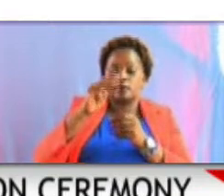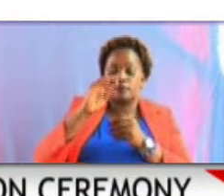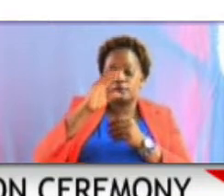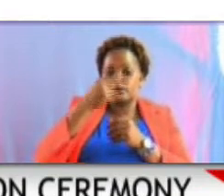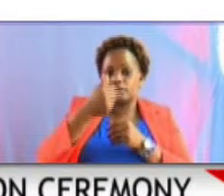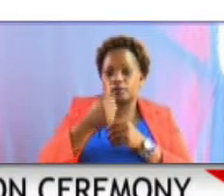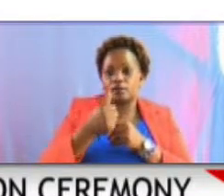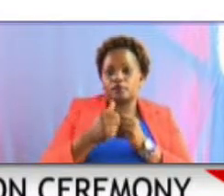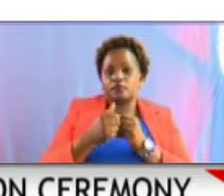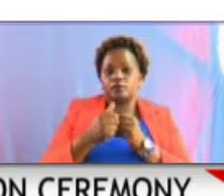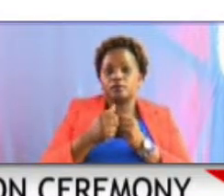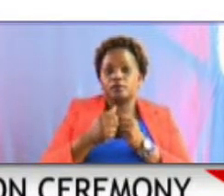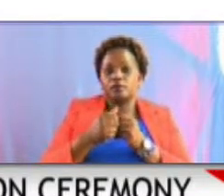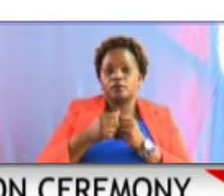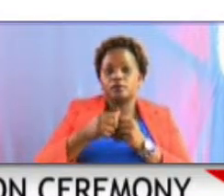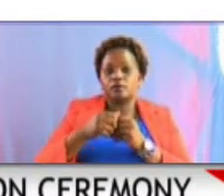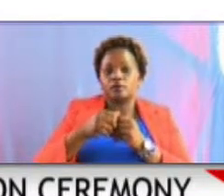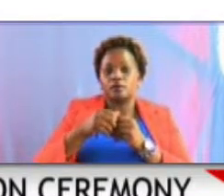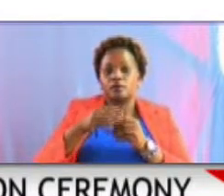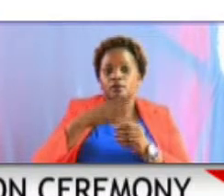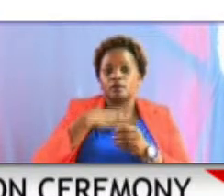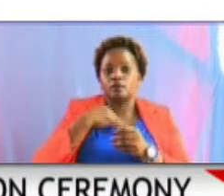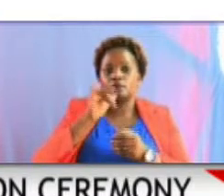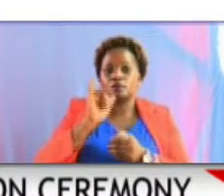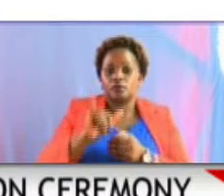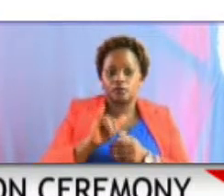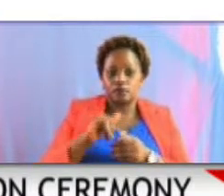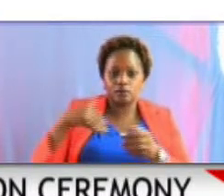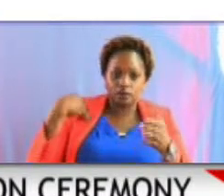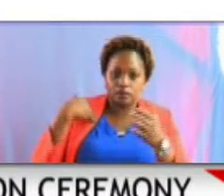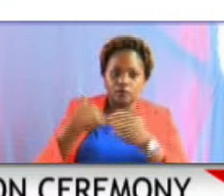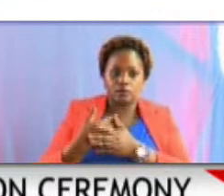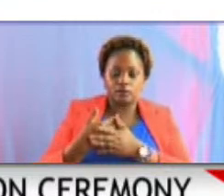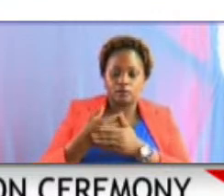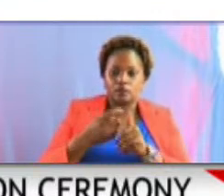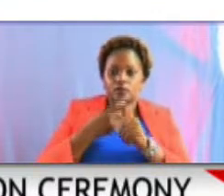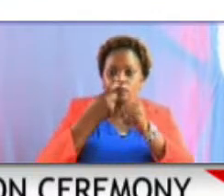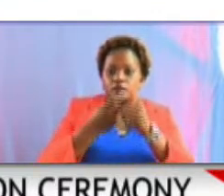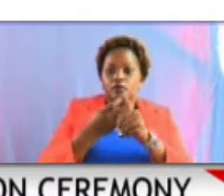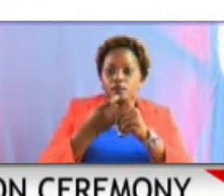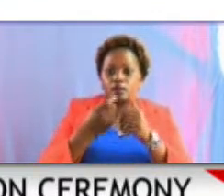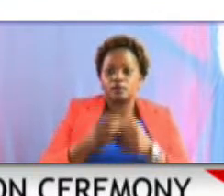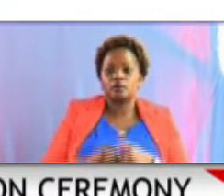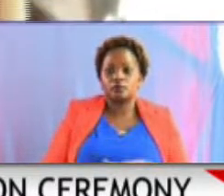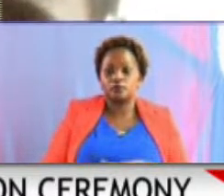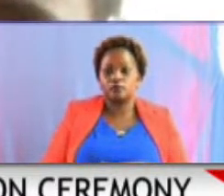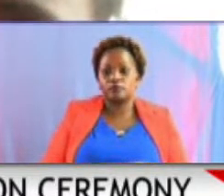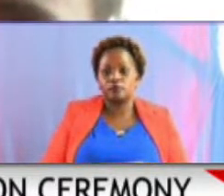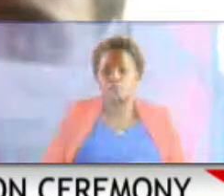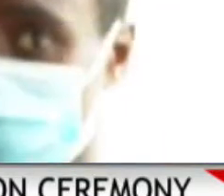Siombua. Graduate is requested to remain standing until the conferment of the degree.